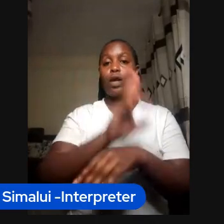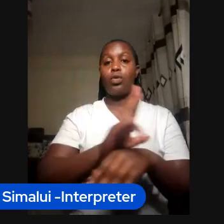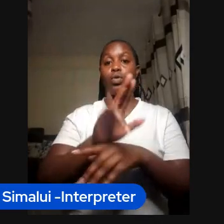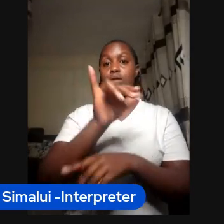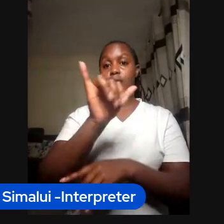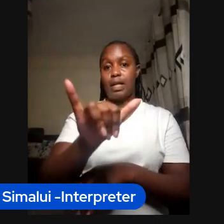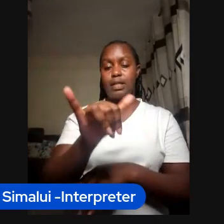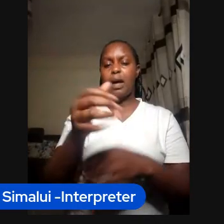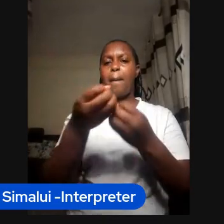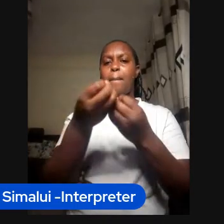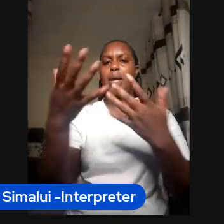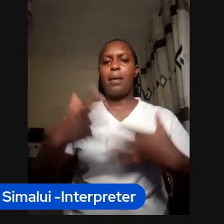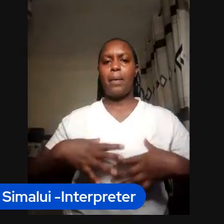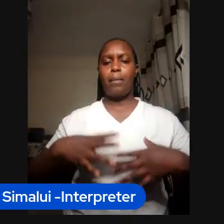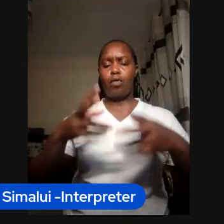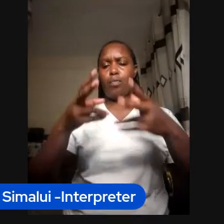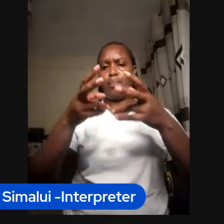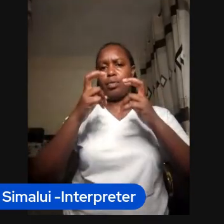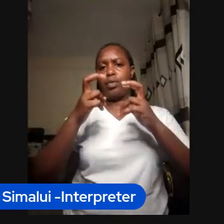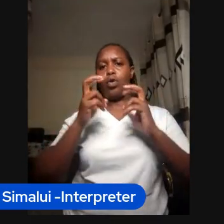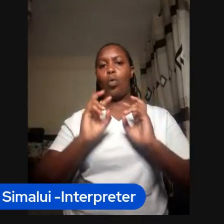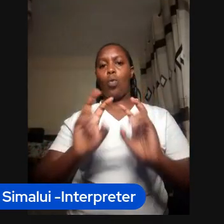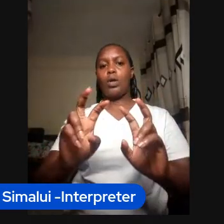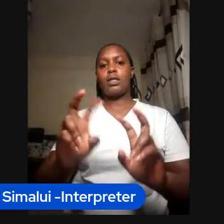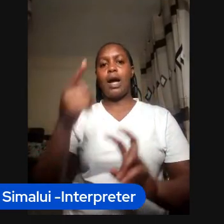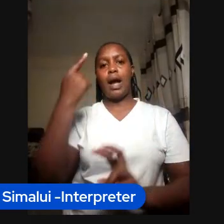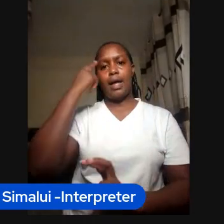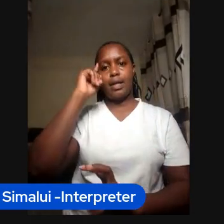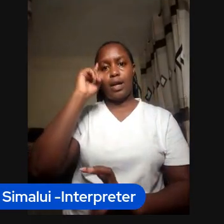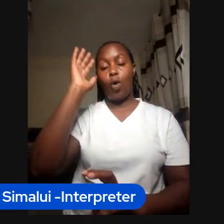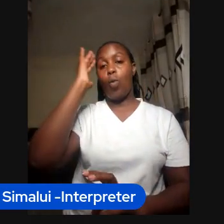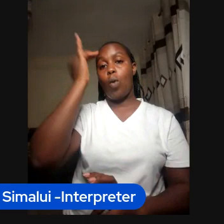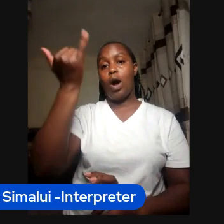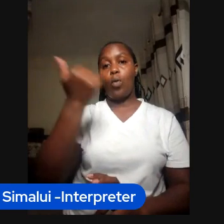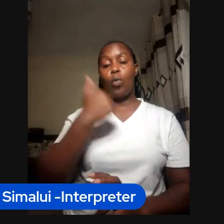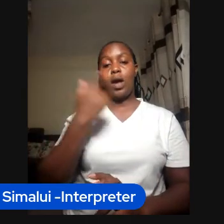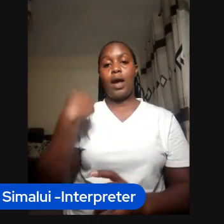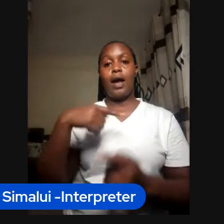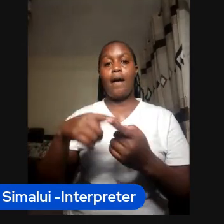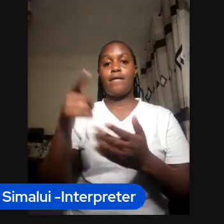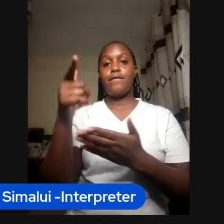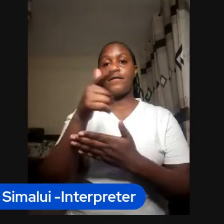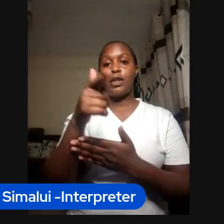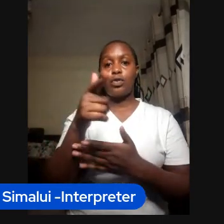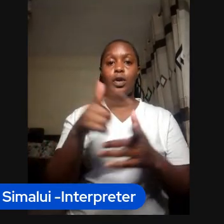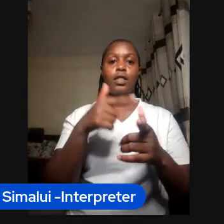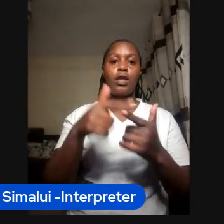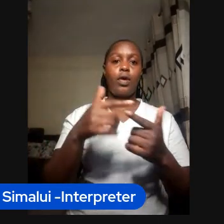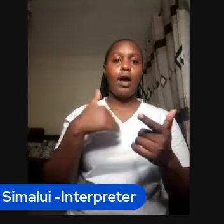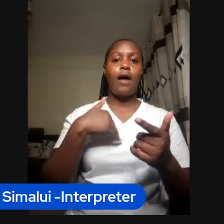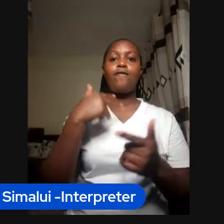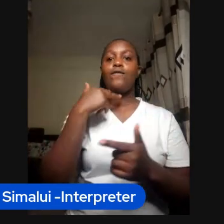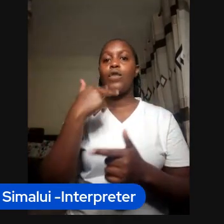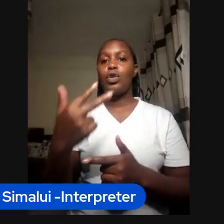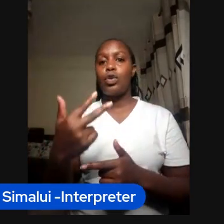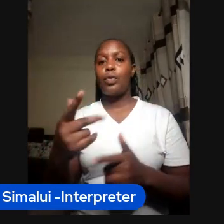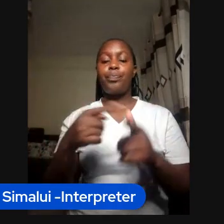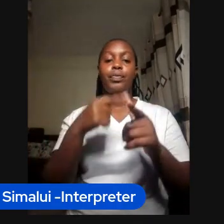think that is why we had this live conversation on video, and then we have audio, and then we have someone who